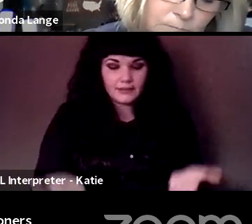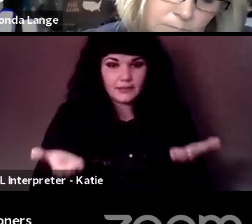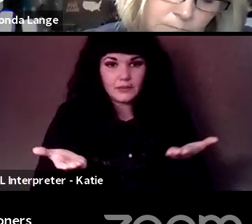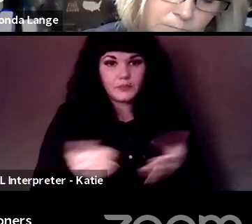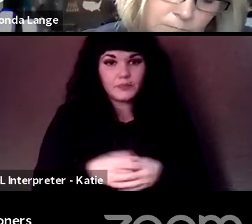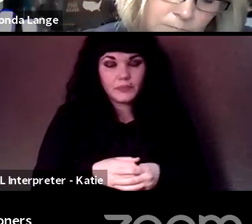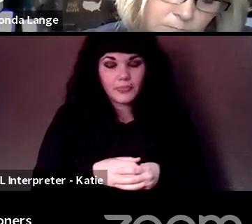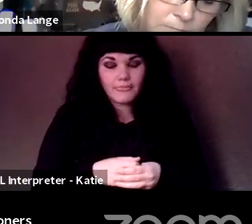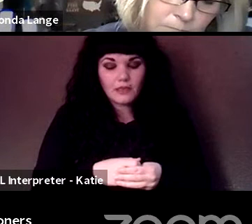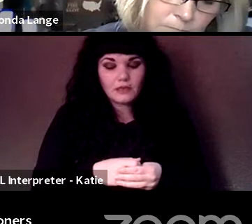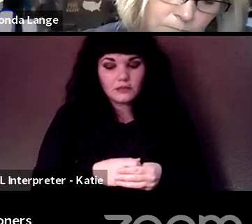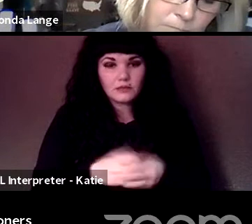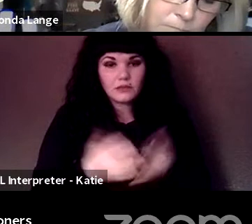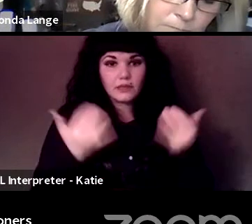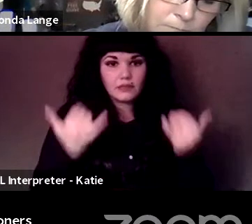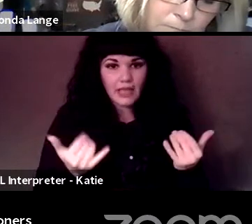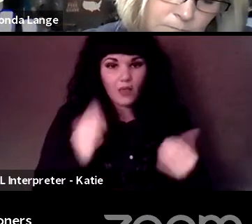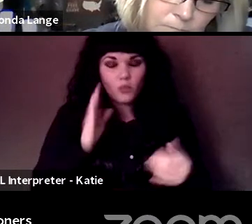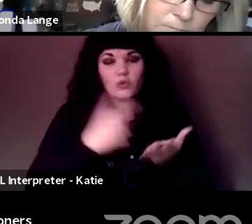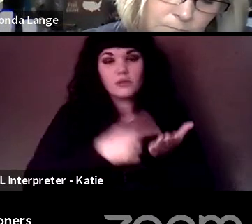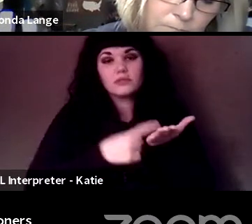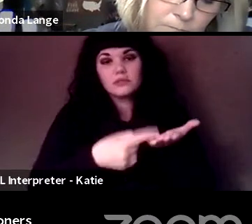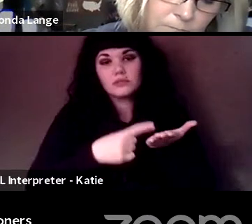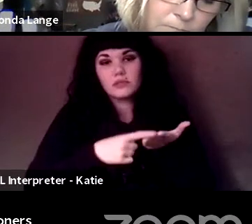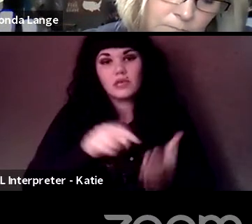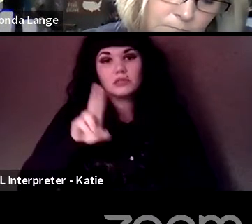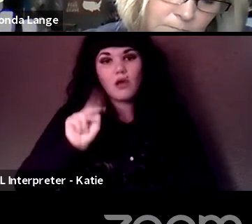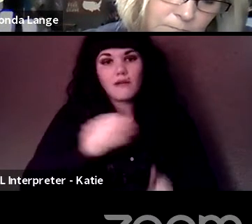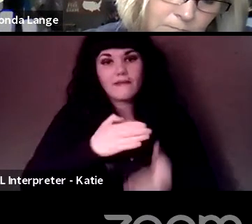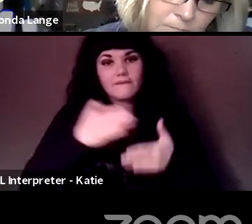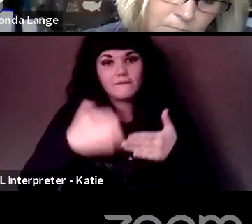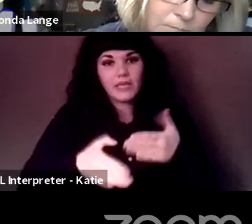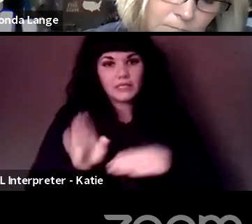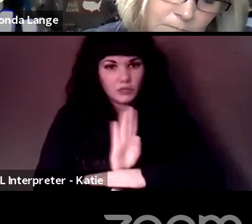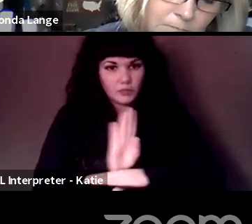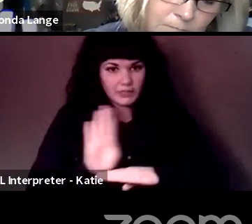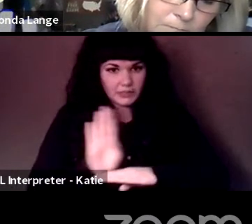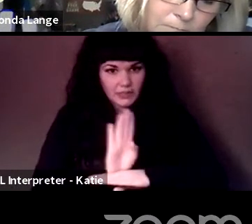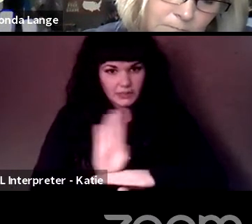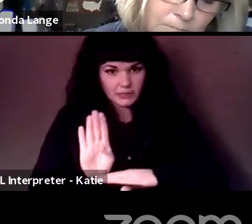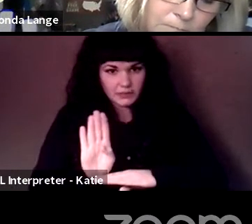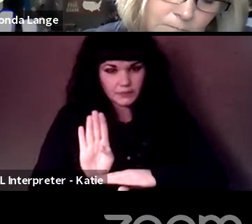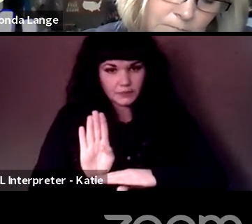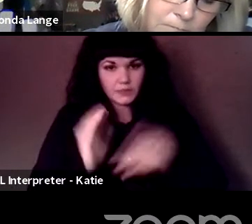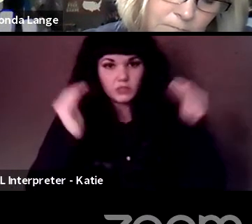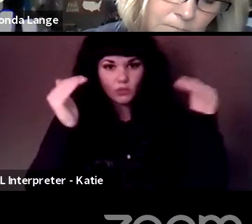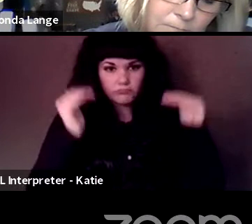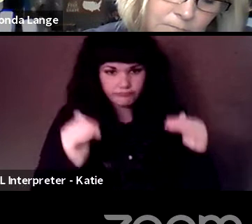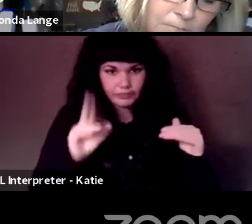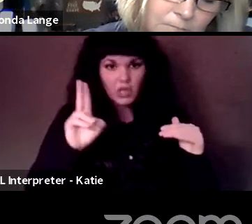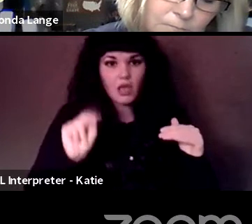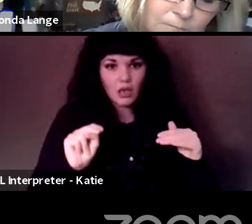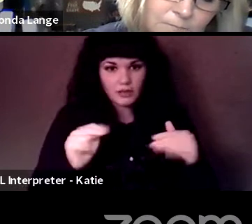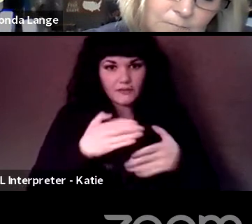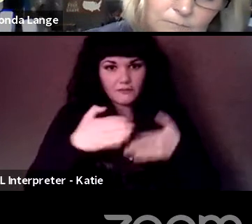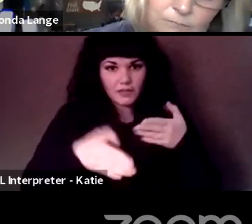we'll move to unfinished business. Moving to unfinished business, agenda item 6A, which